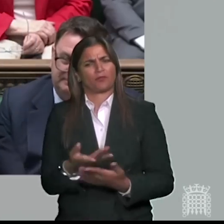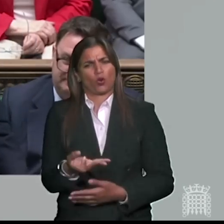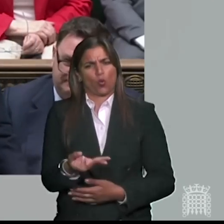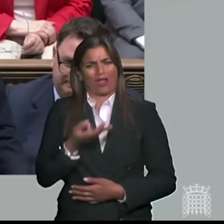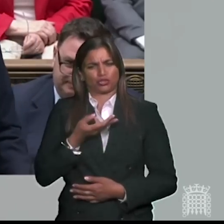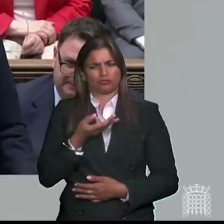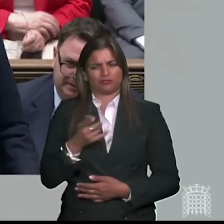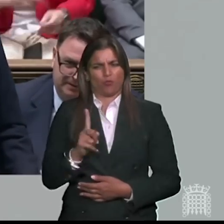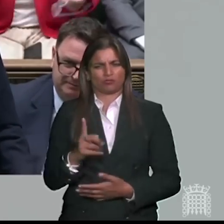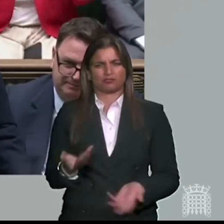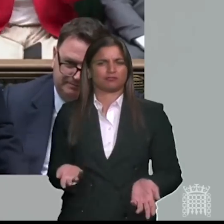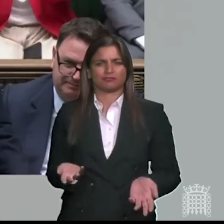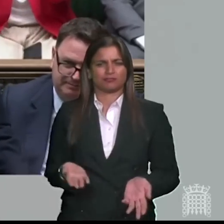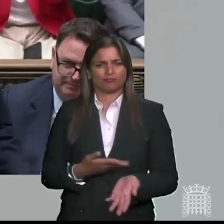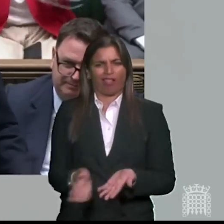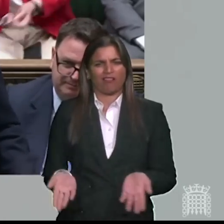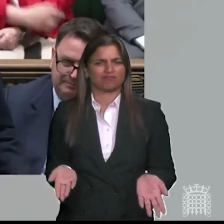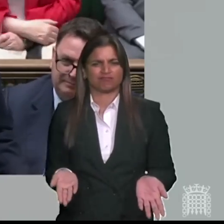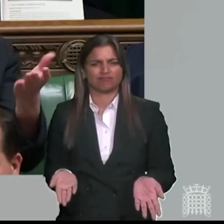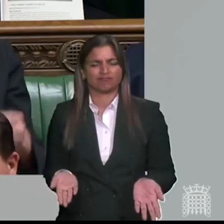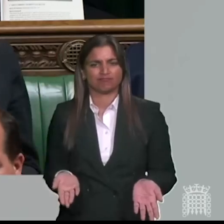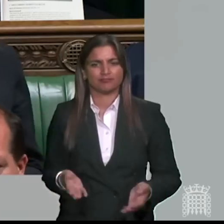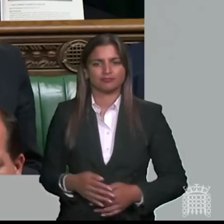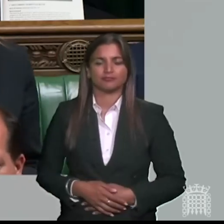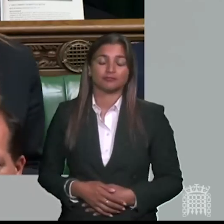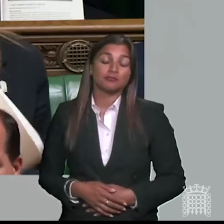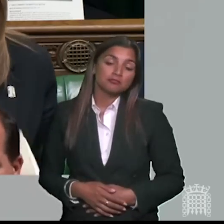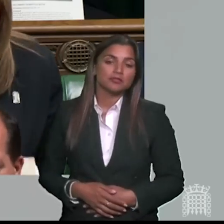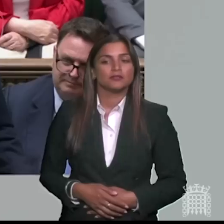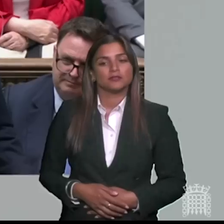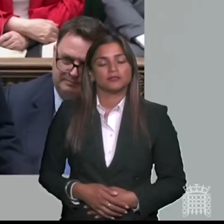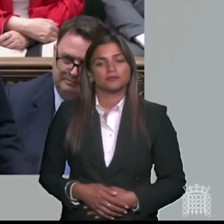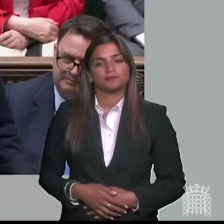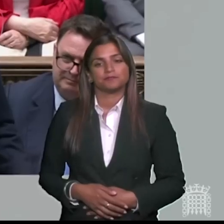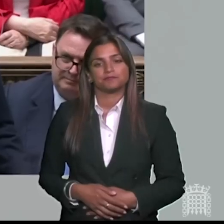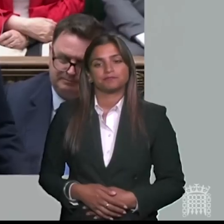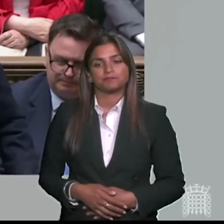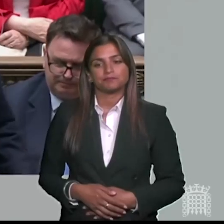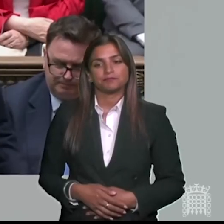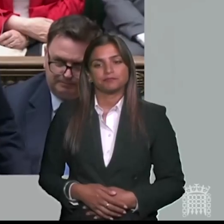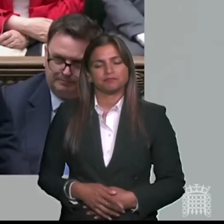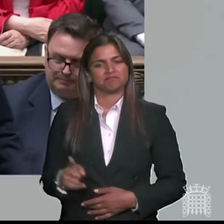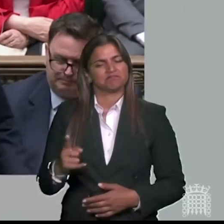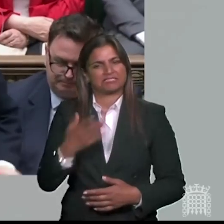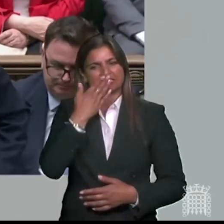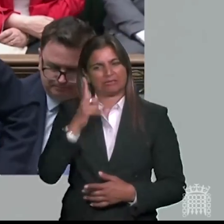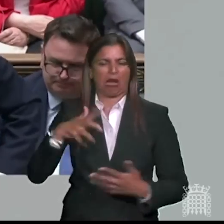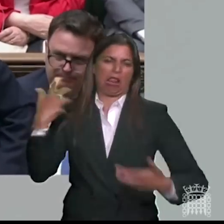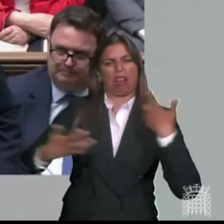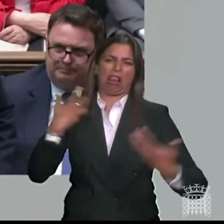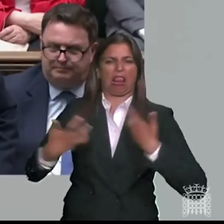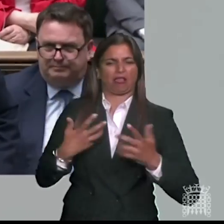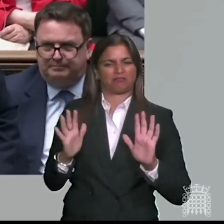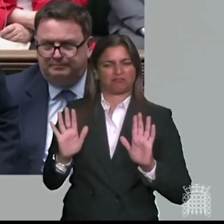in that. Well, I might respectfully say, Mr. Speaker, is a rant. I